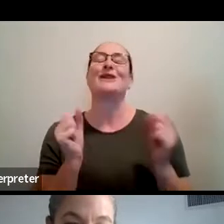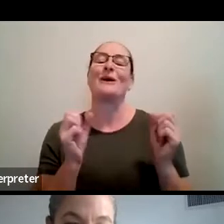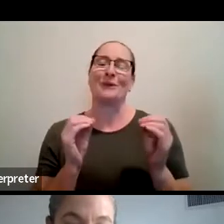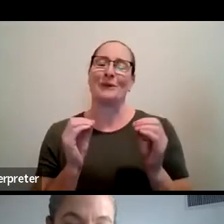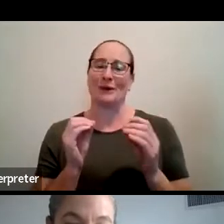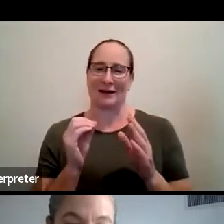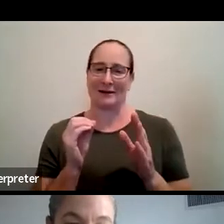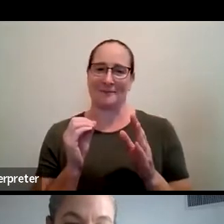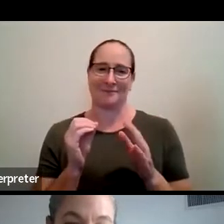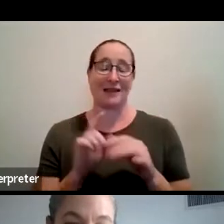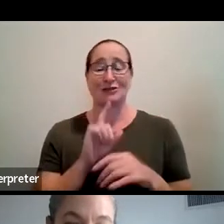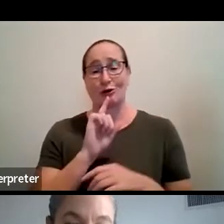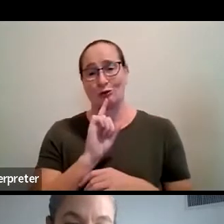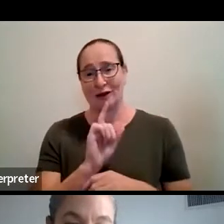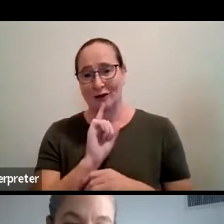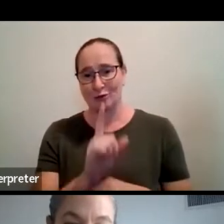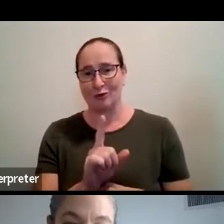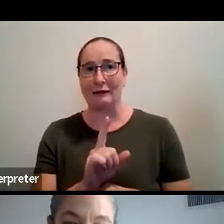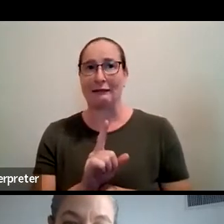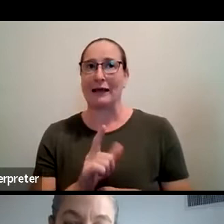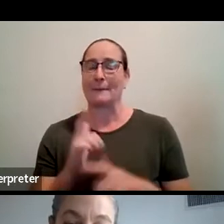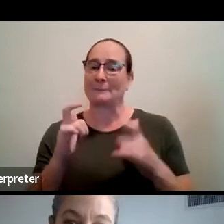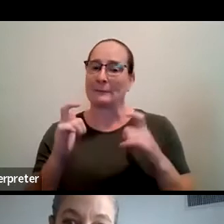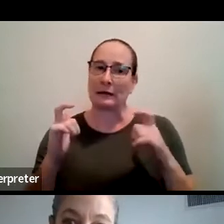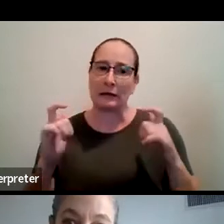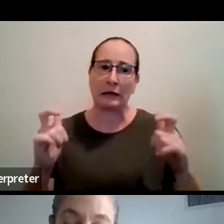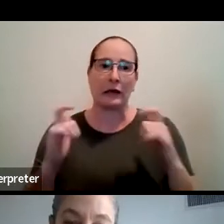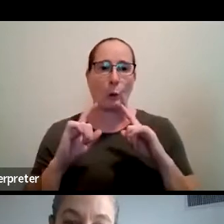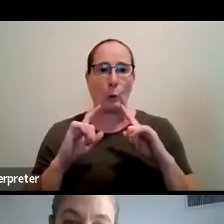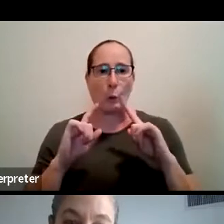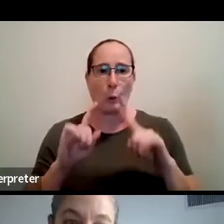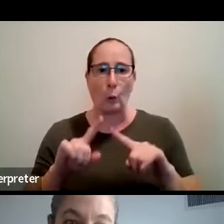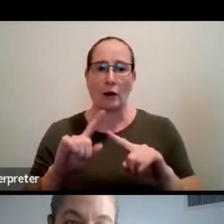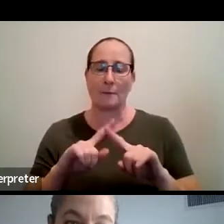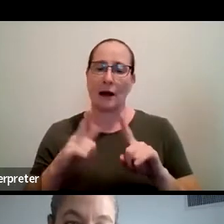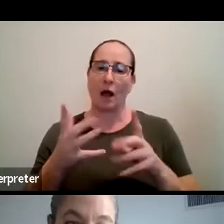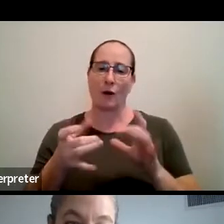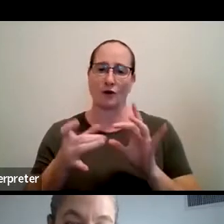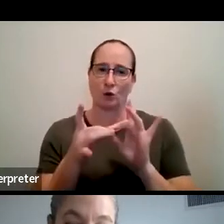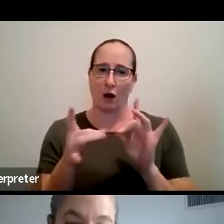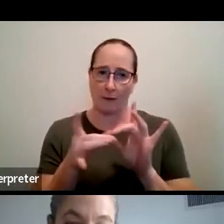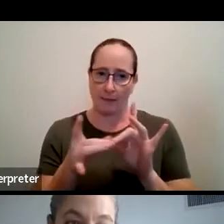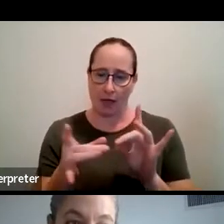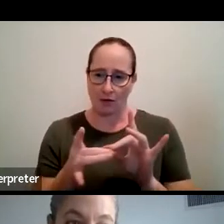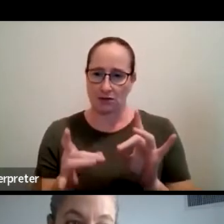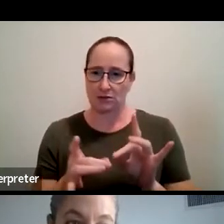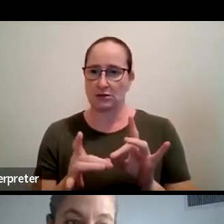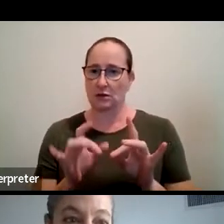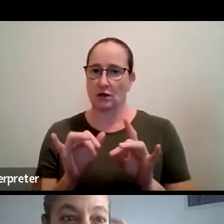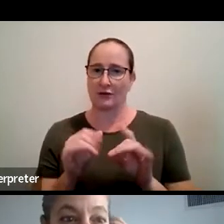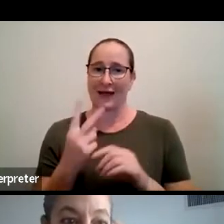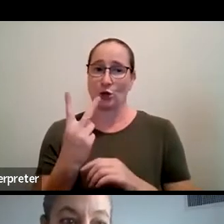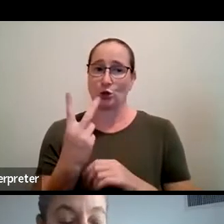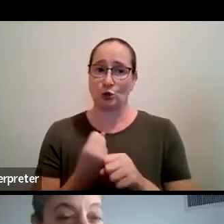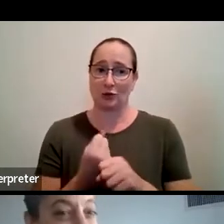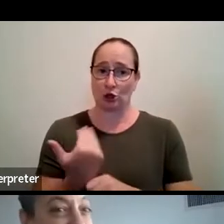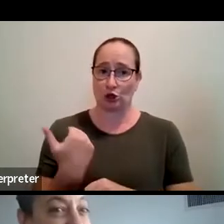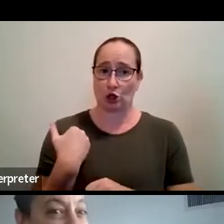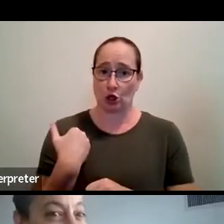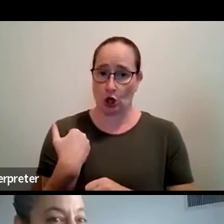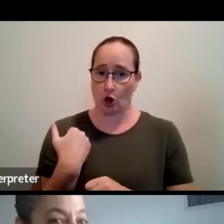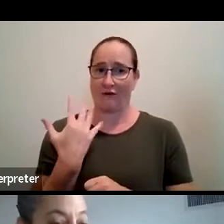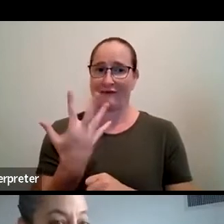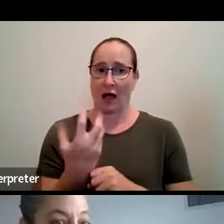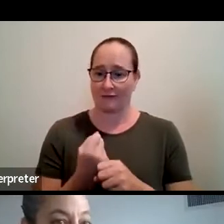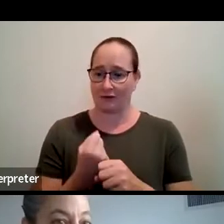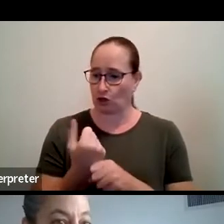So it's a really tall order, but I do want to comment that 2 years ago, 5